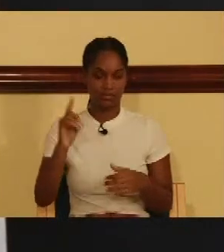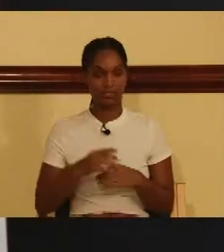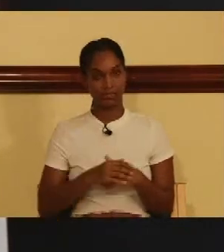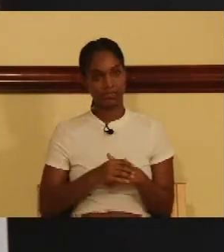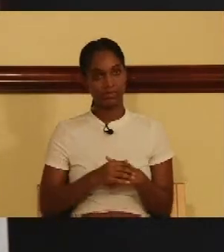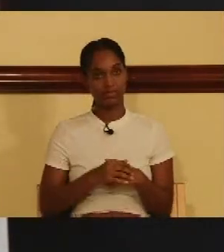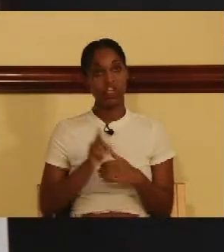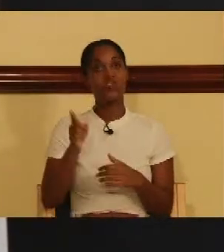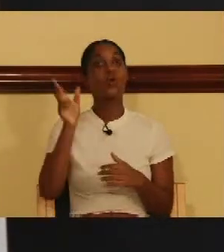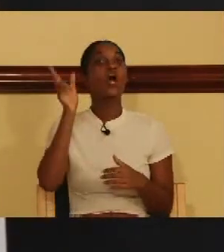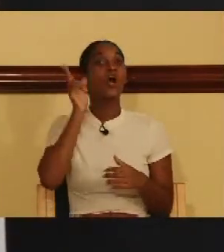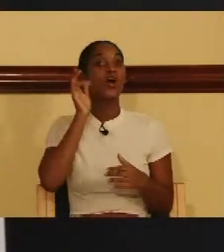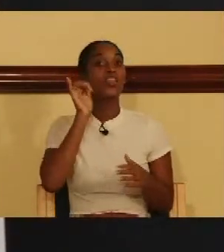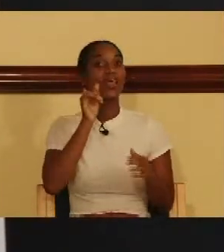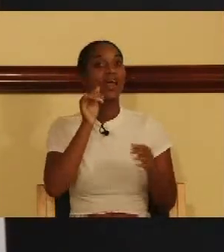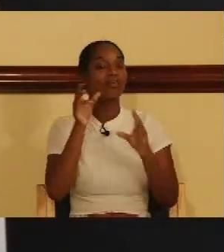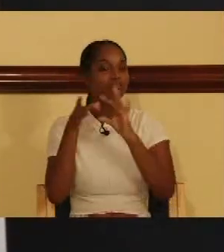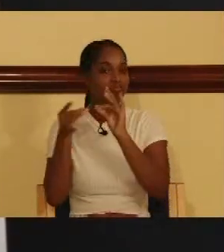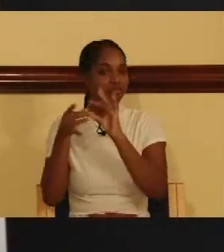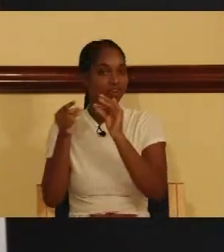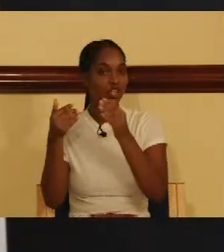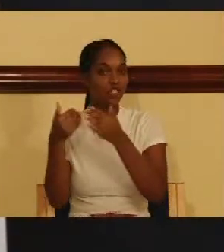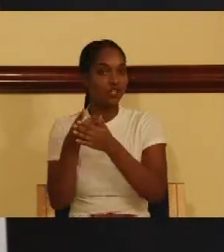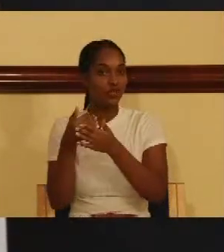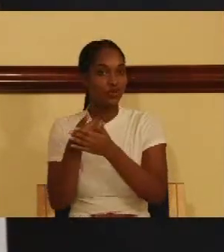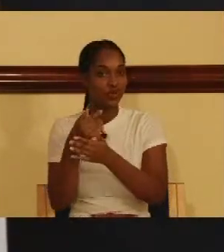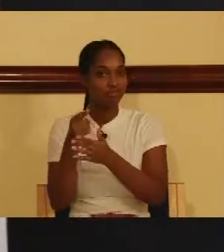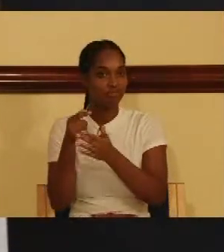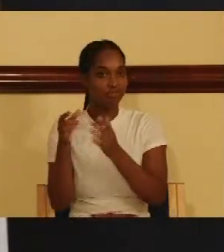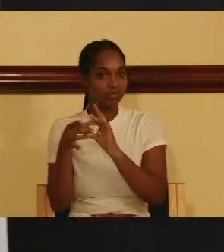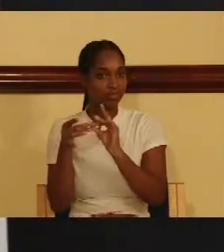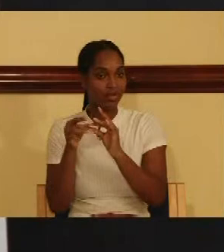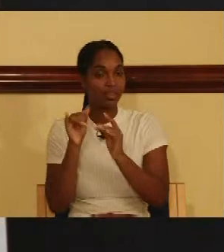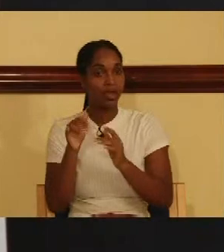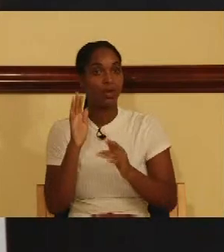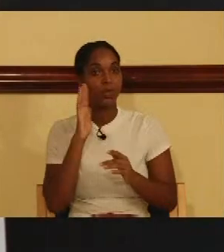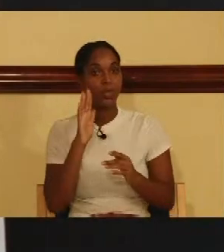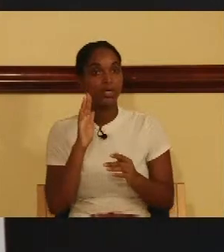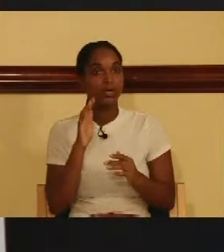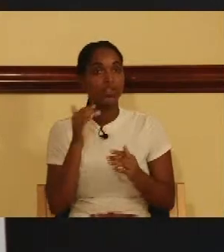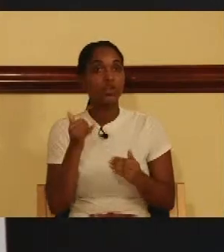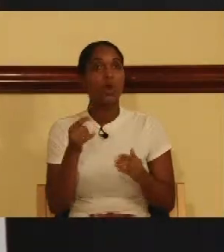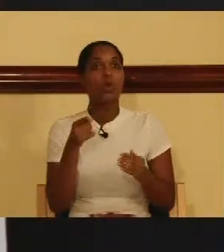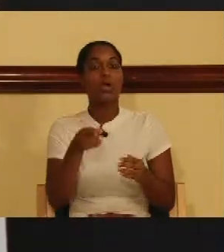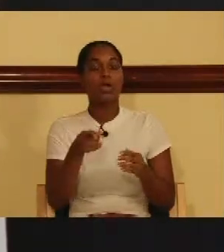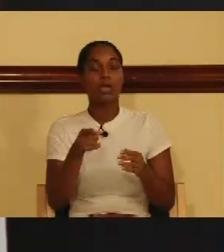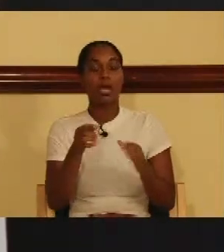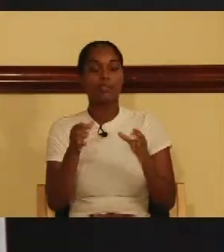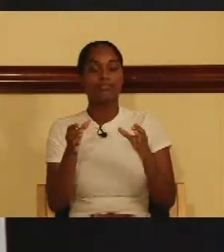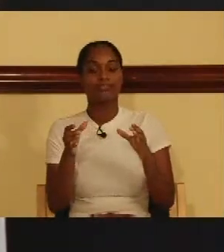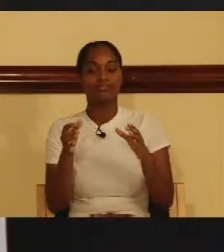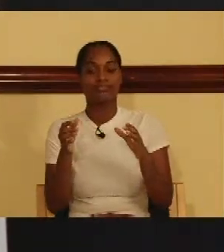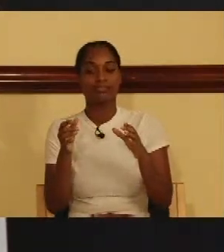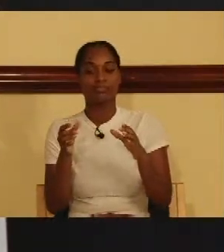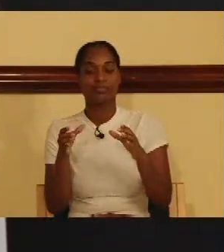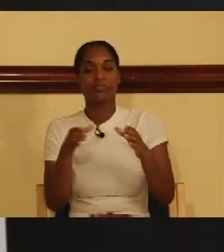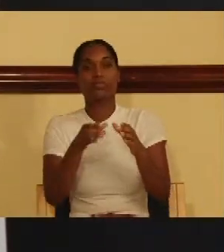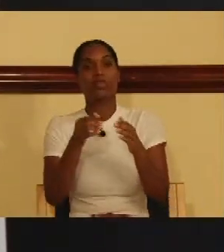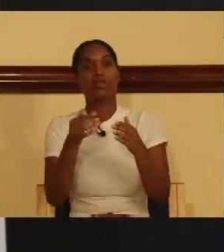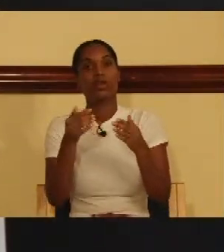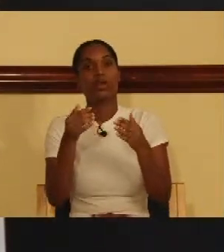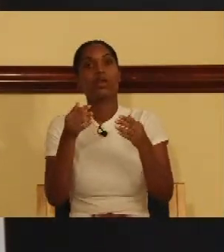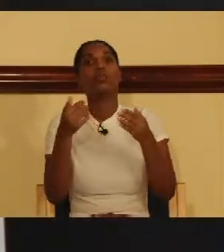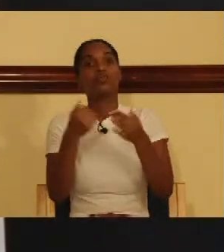you just heard that in the new dispensation, the fact that there will be a complaints mechanism, there will be additional benefit